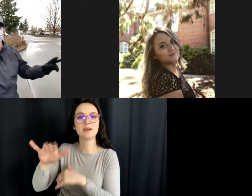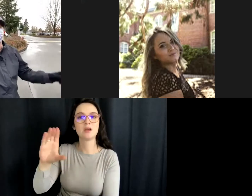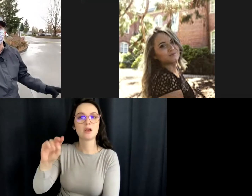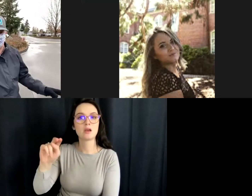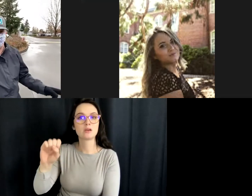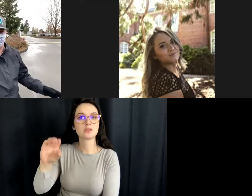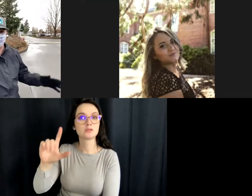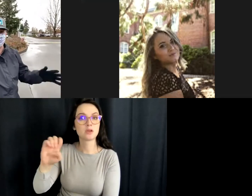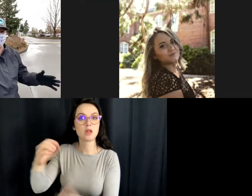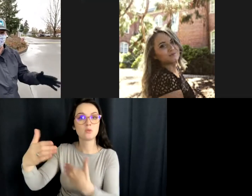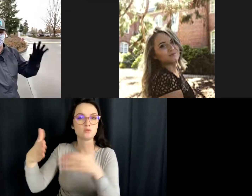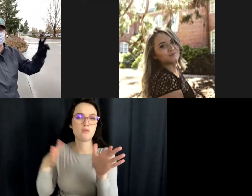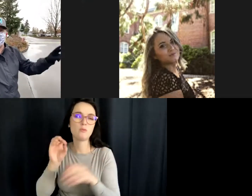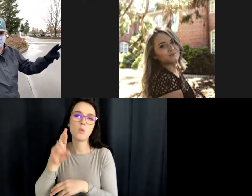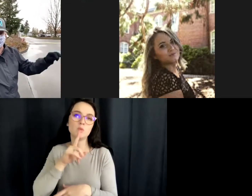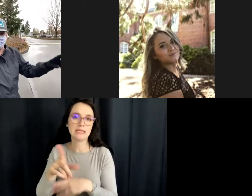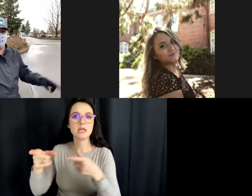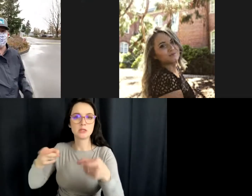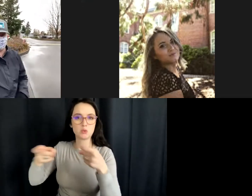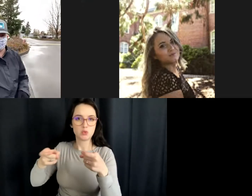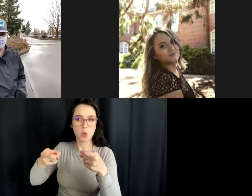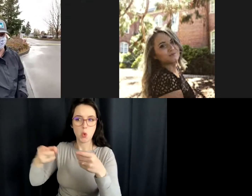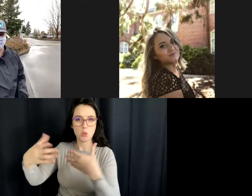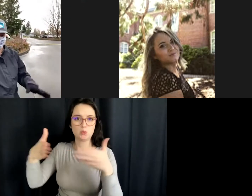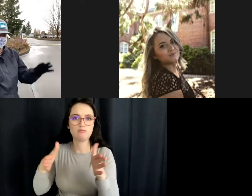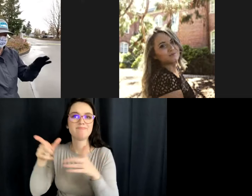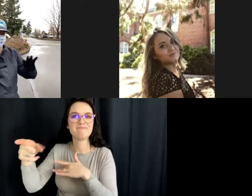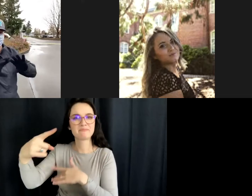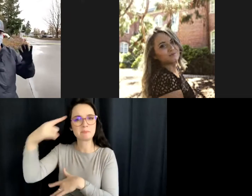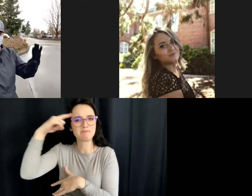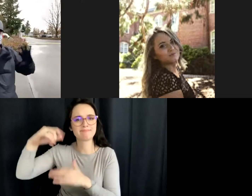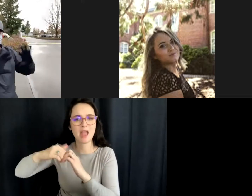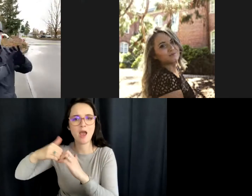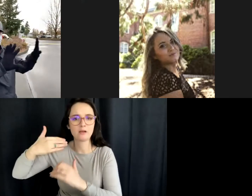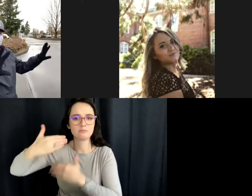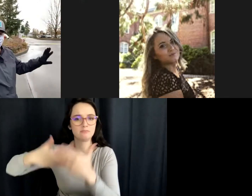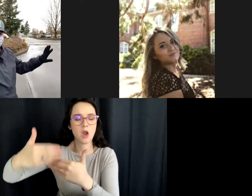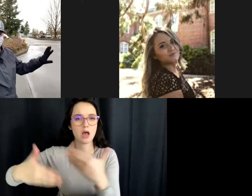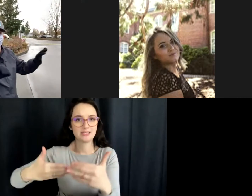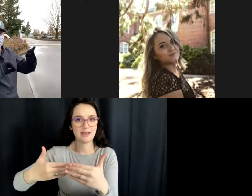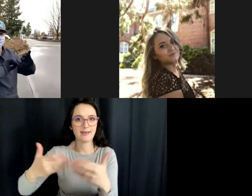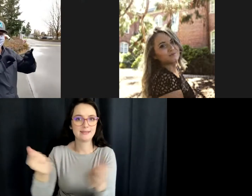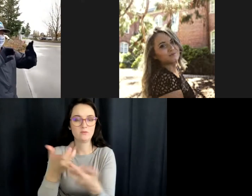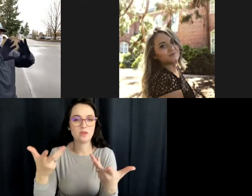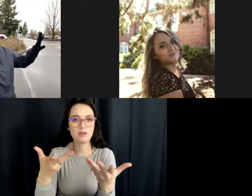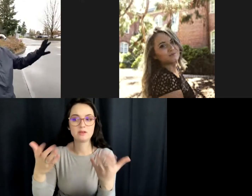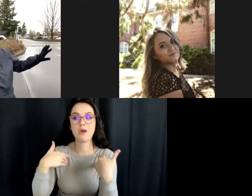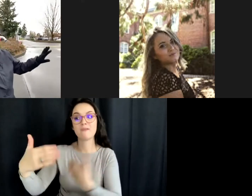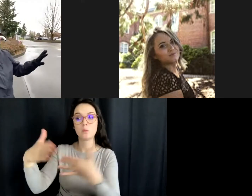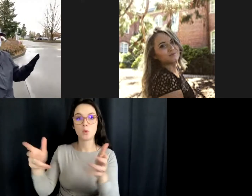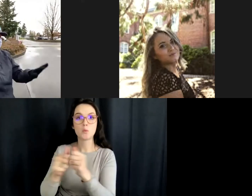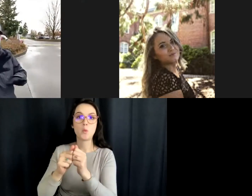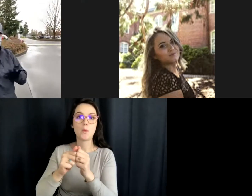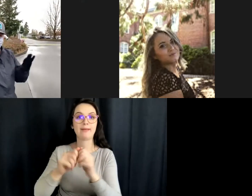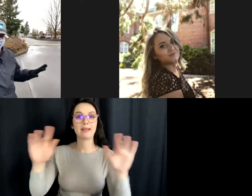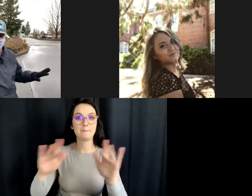in, also for the maintenance. Also, if something happens, we can switch over you know, as